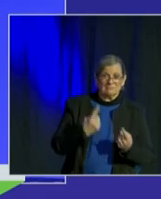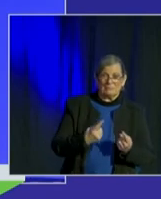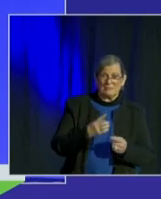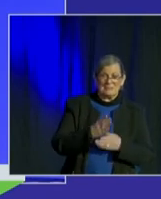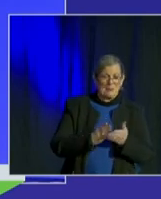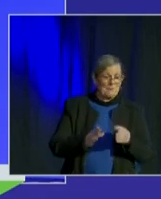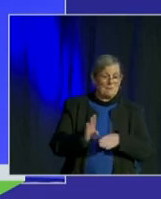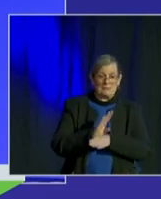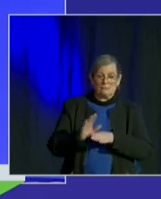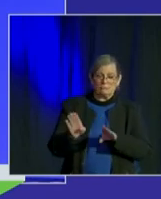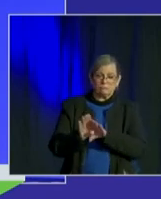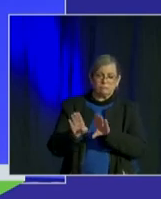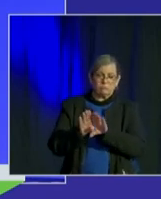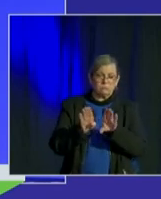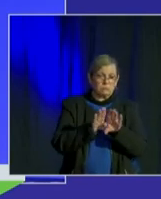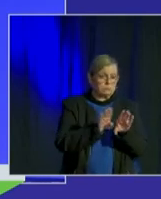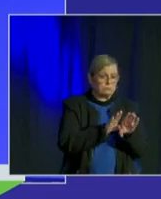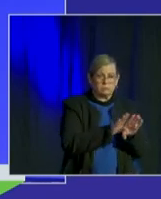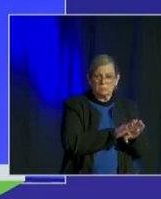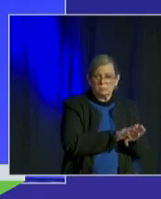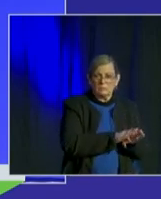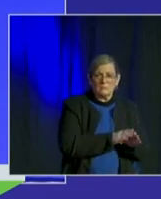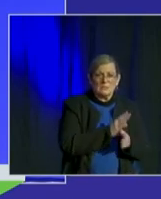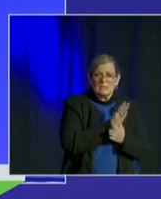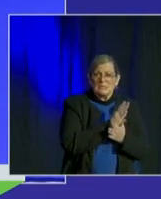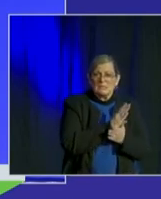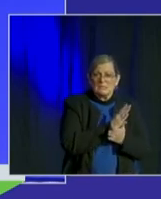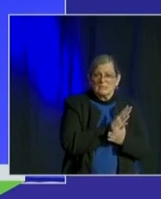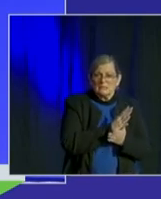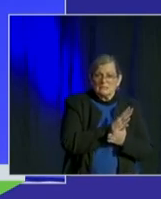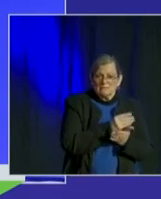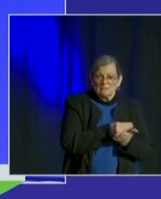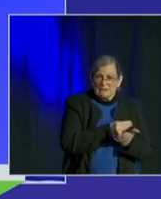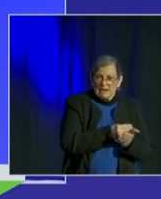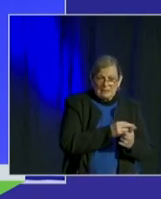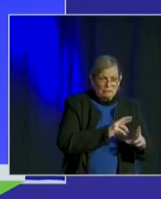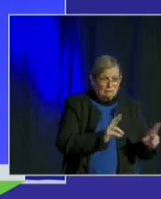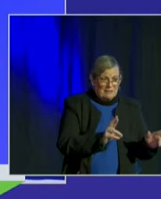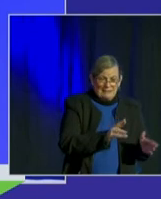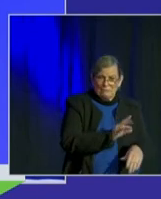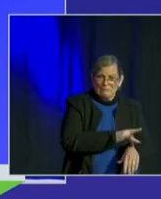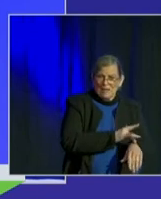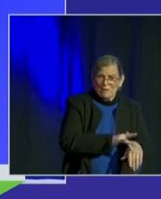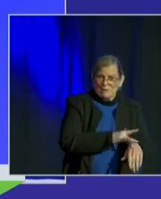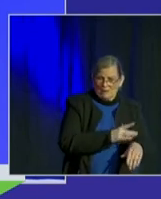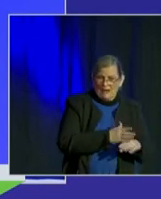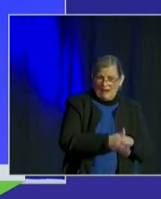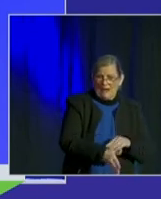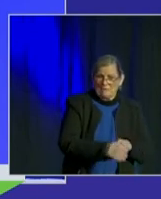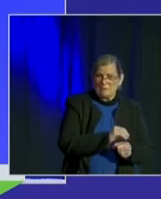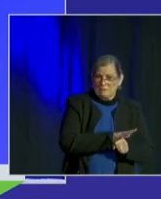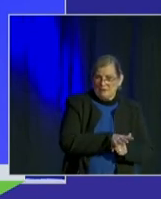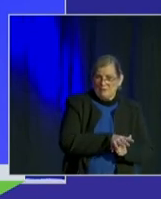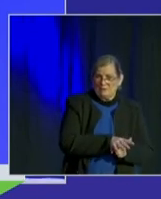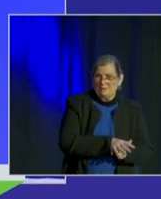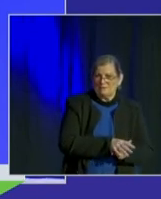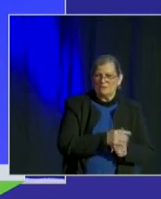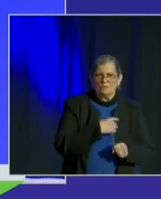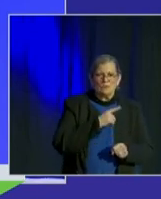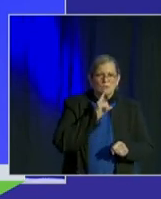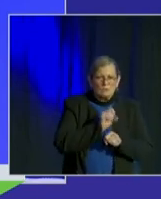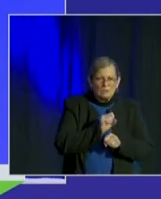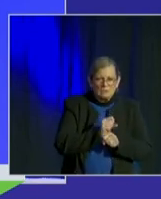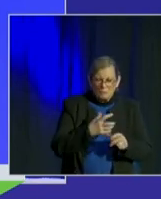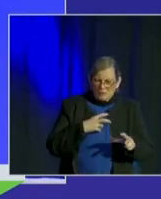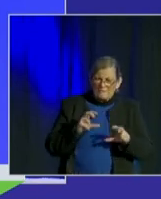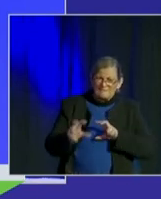that we had funding available. But the caller brings up a really important question, which is if we're really going to be investing in